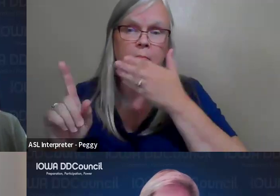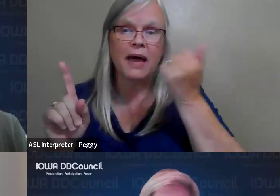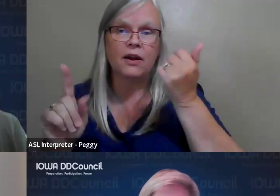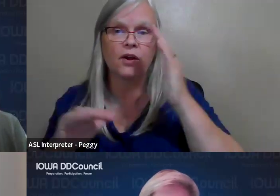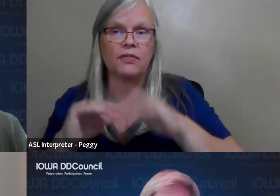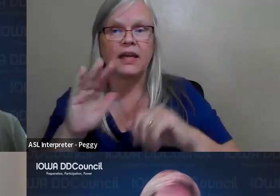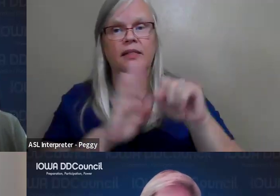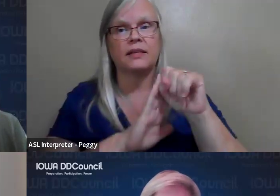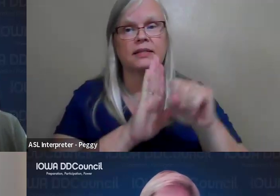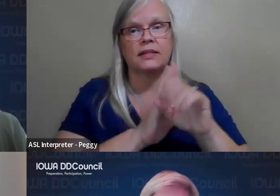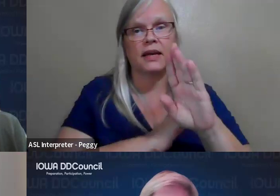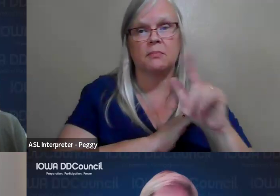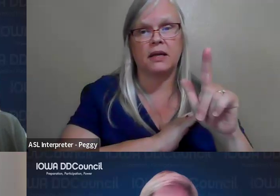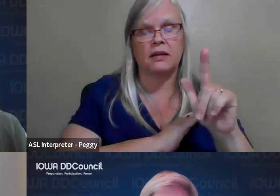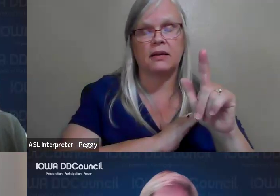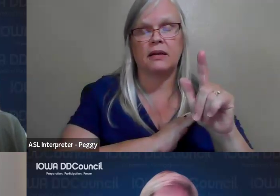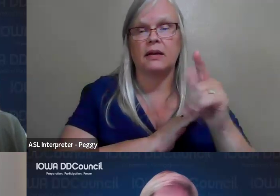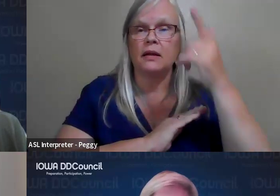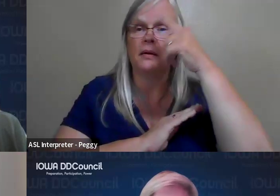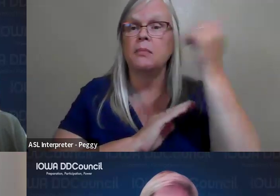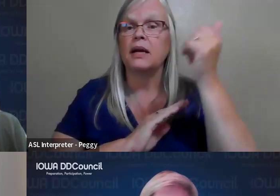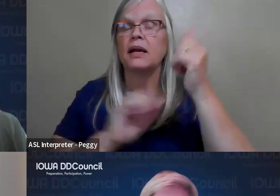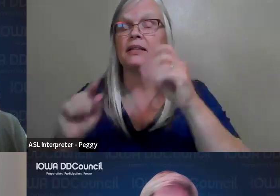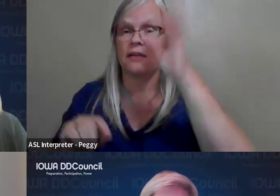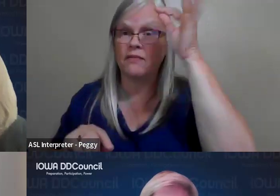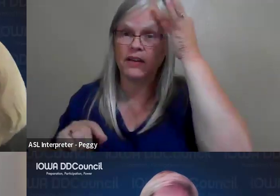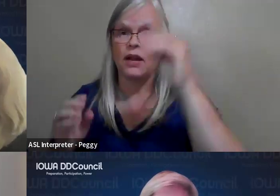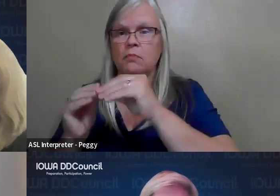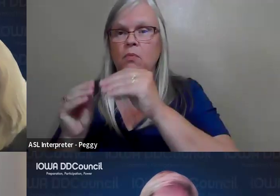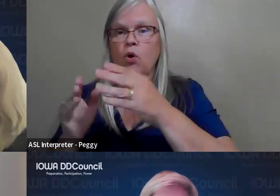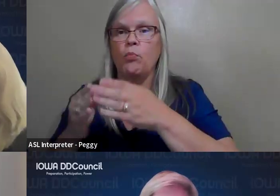the state bill, because it did have broader